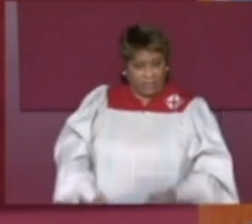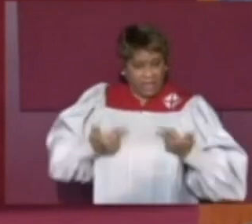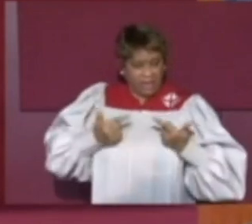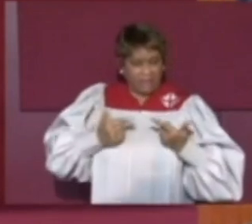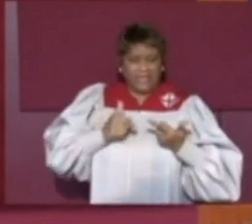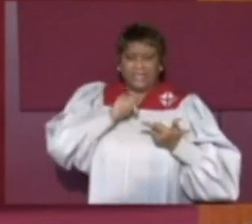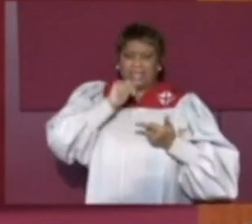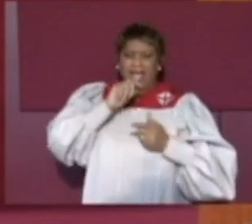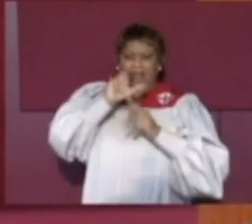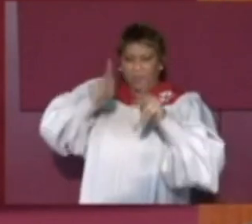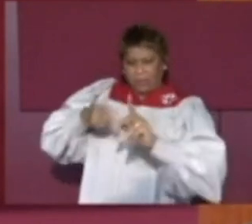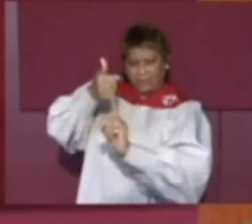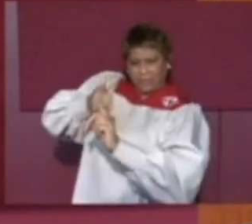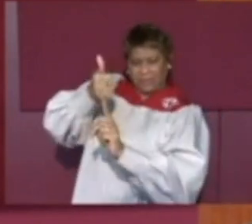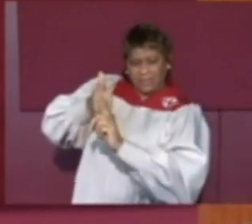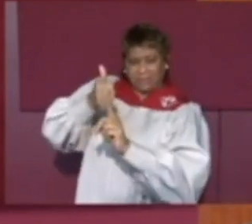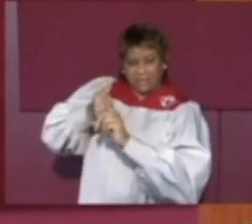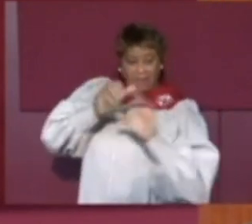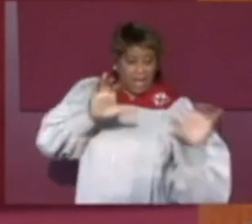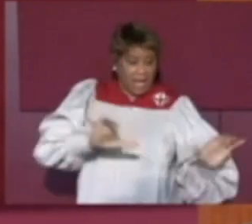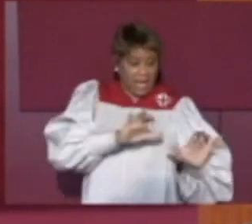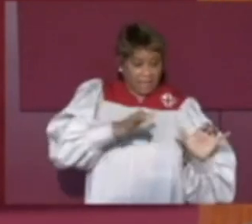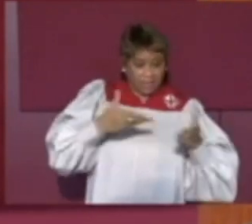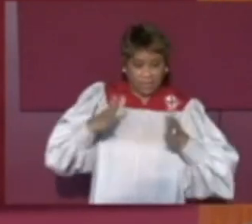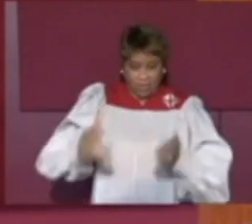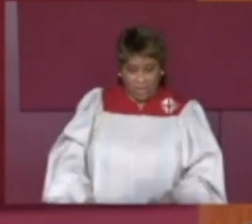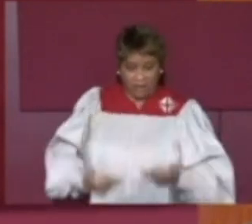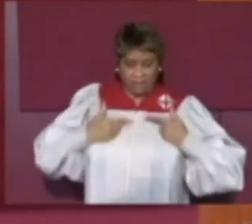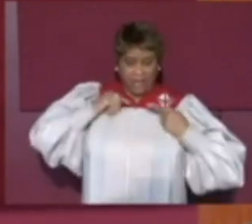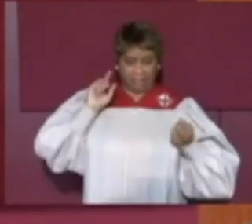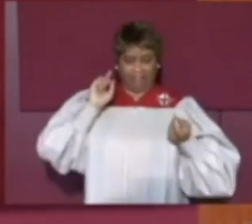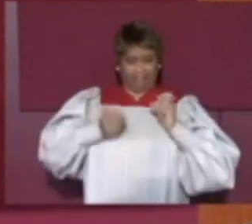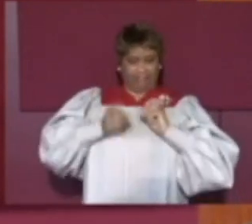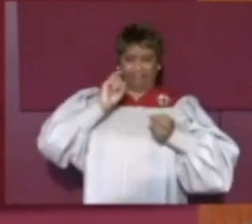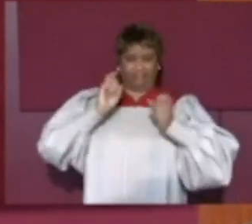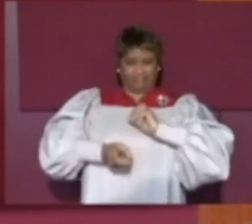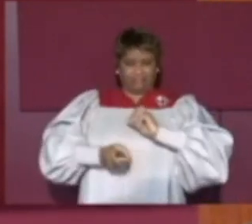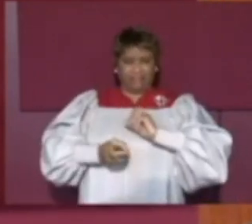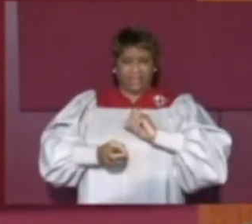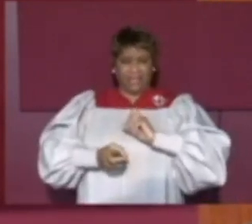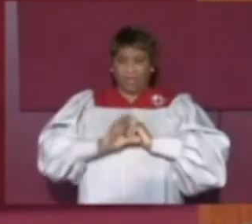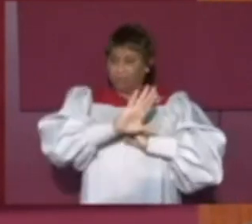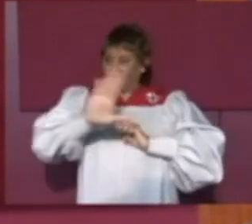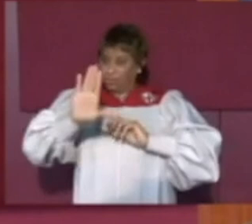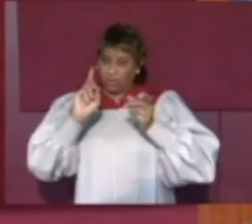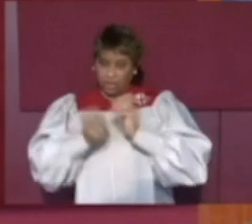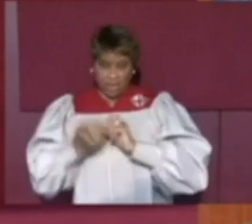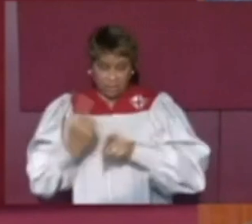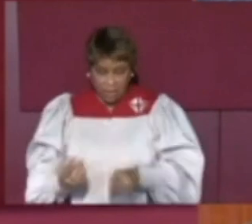It's a lifestyle. Actions and lifestyles change all of the time. Didn't yours?